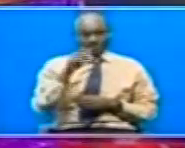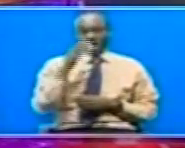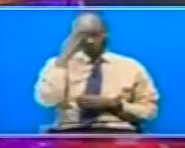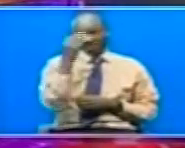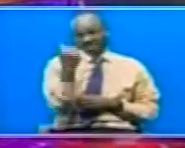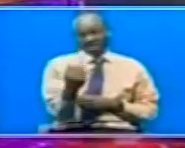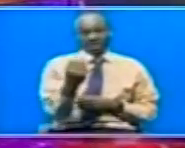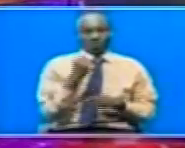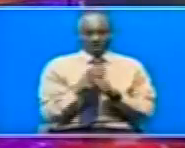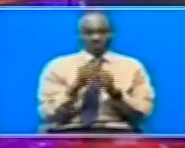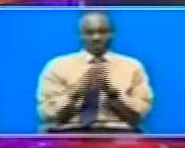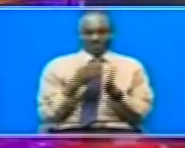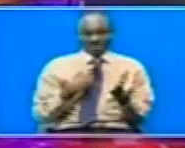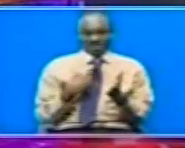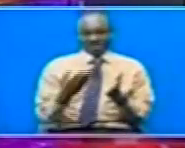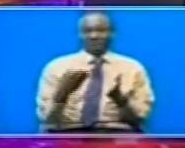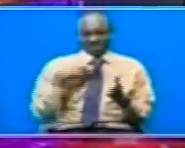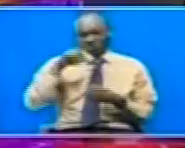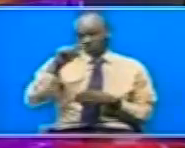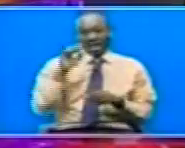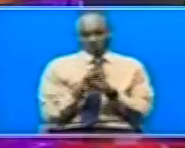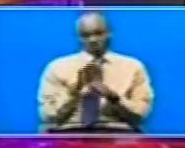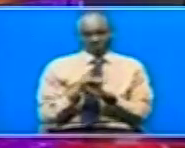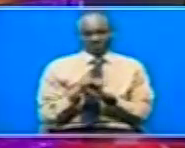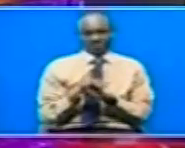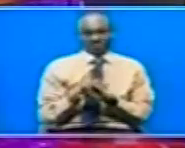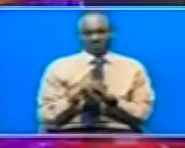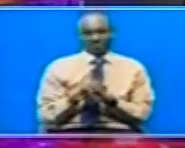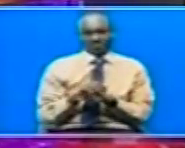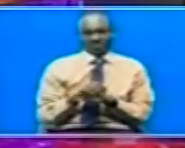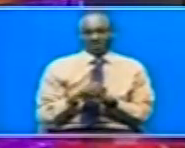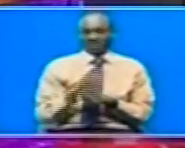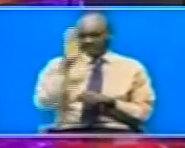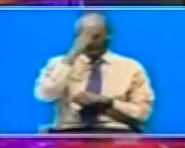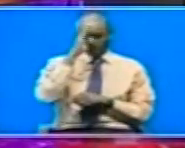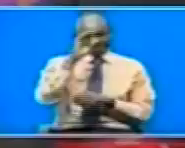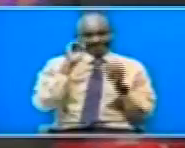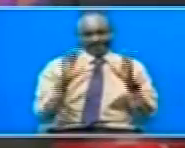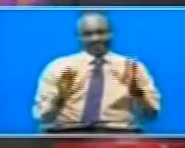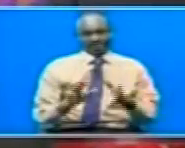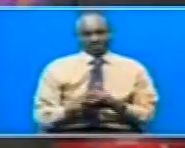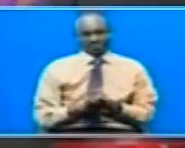kid. He works for me. So, oh, really? Yeah. He tweets a lot. Okay. He tweets. He says, no doubt.